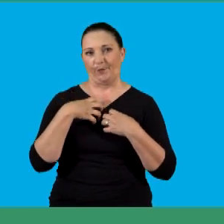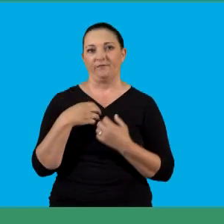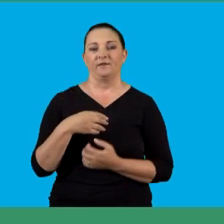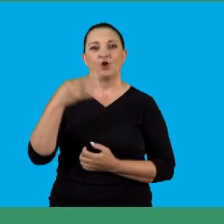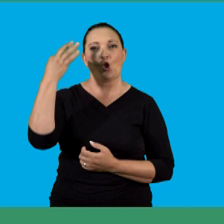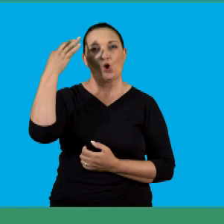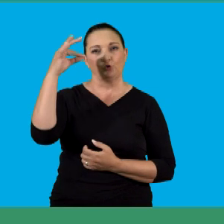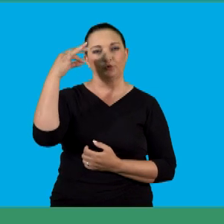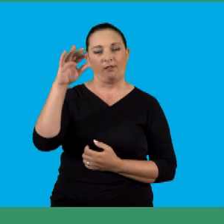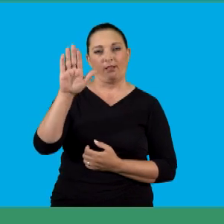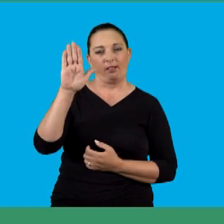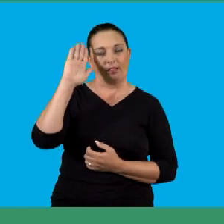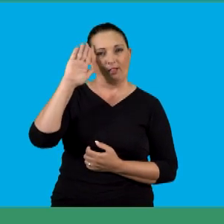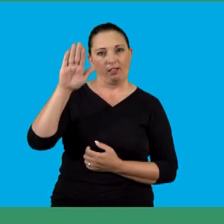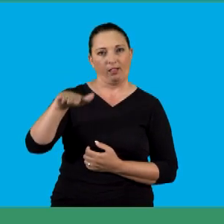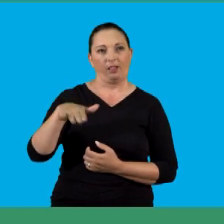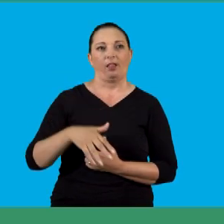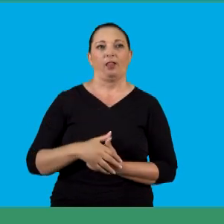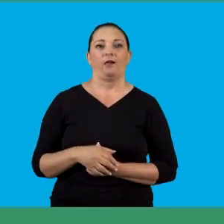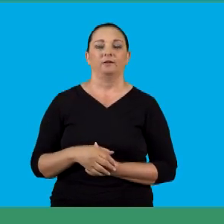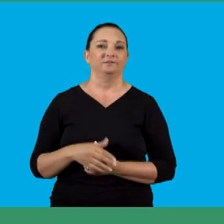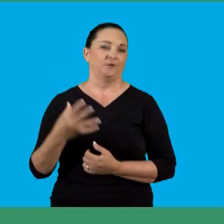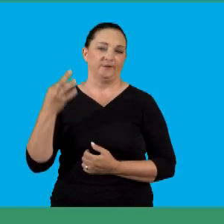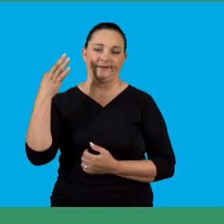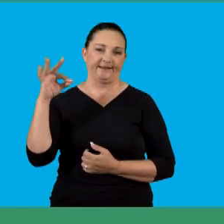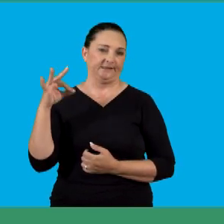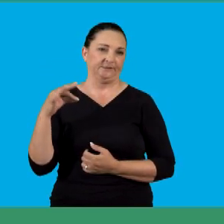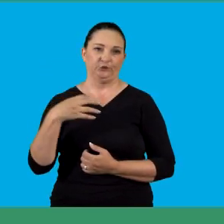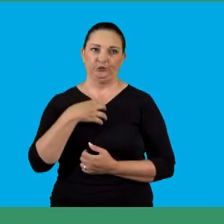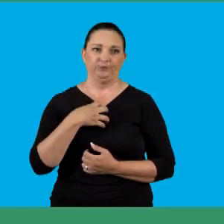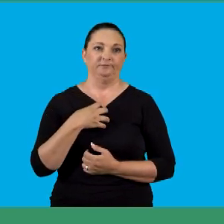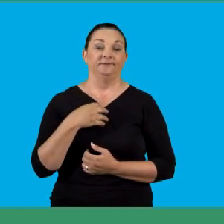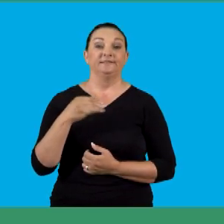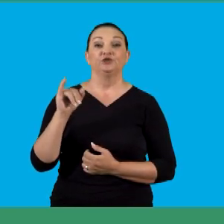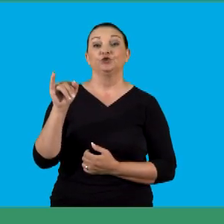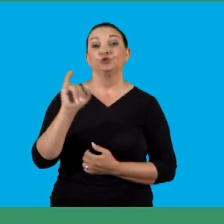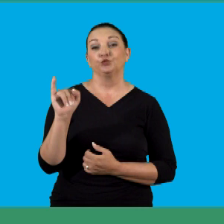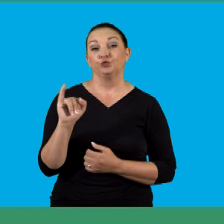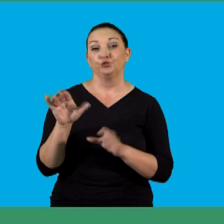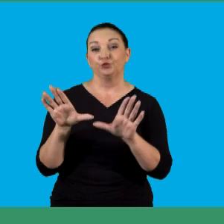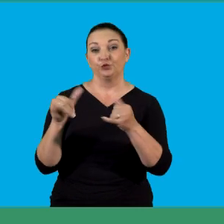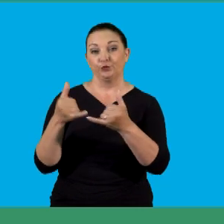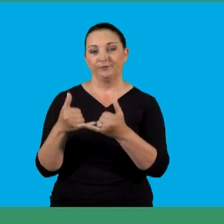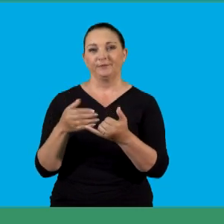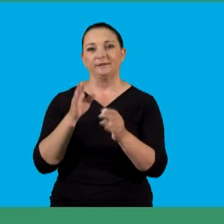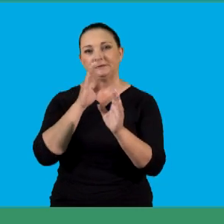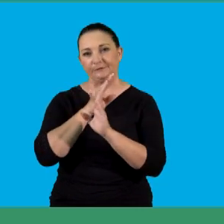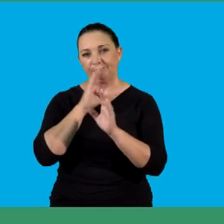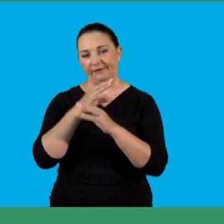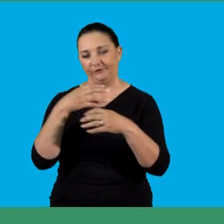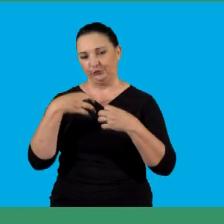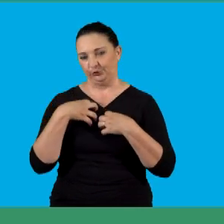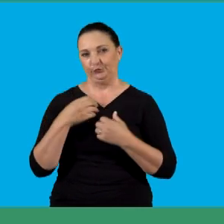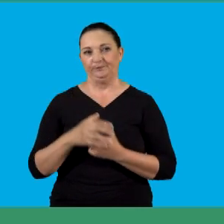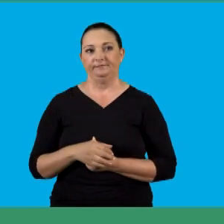We have our hotels. Hotels are privately owned. They are not owned by the government. We have our insurance companies. They are privately owned